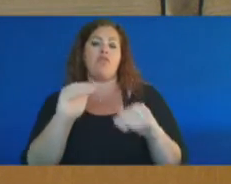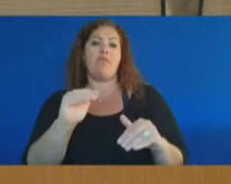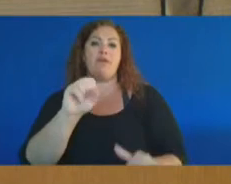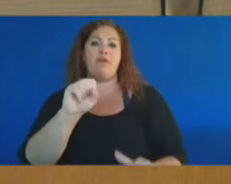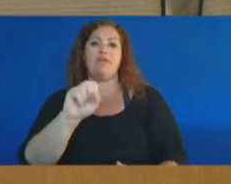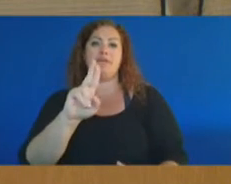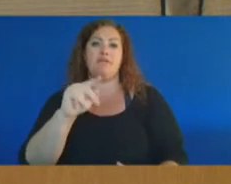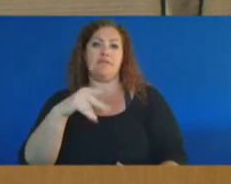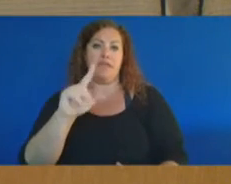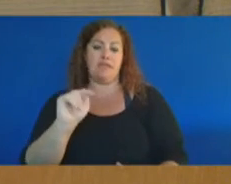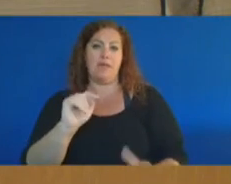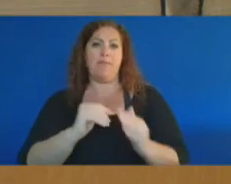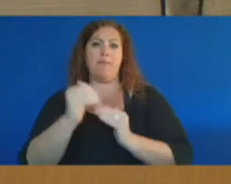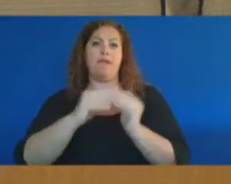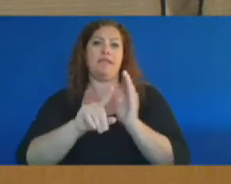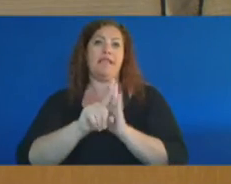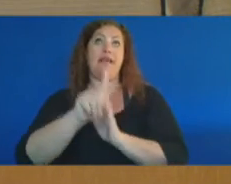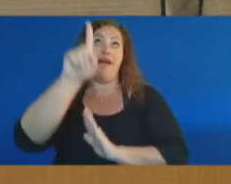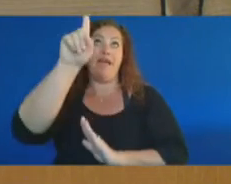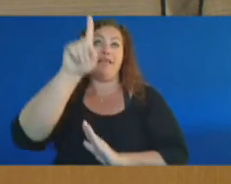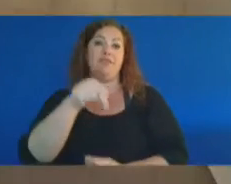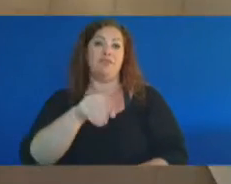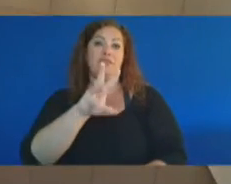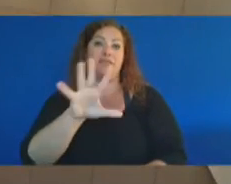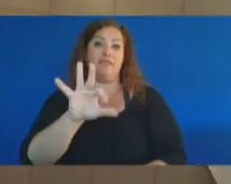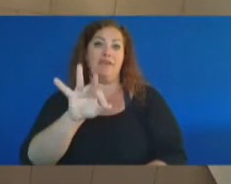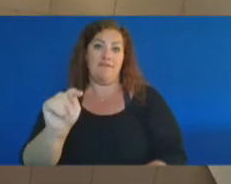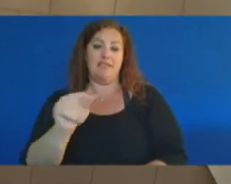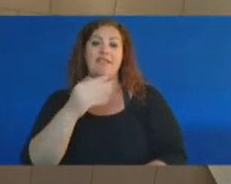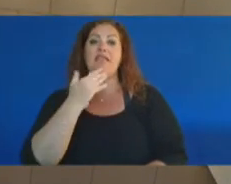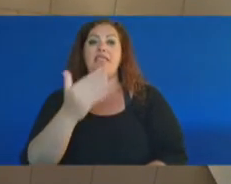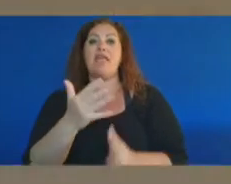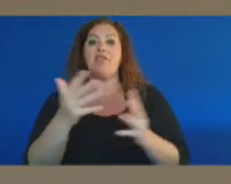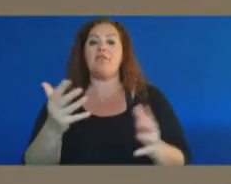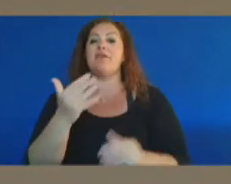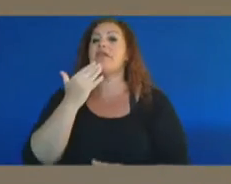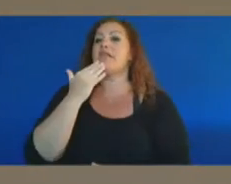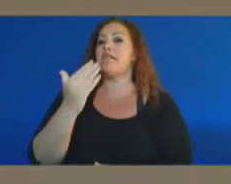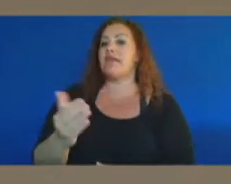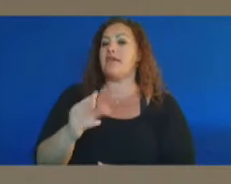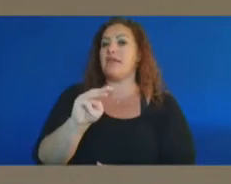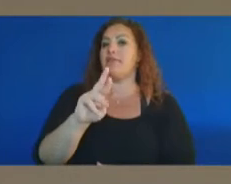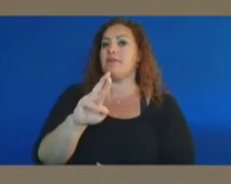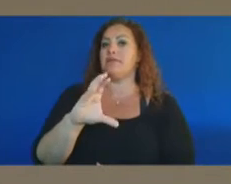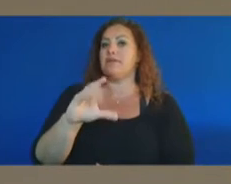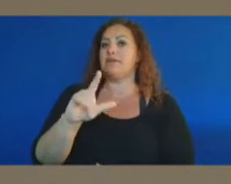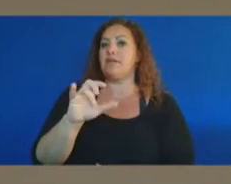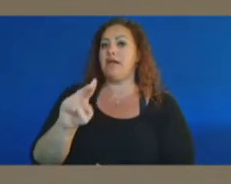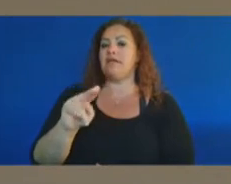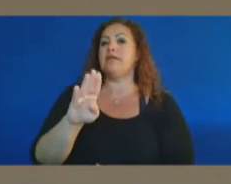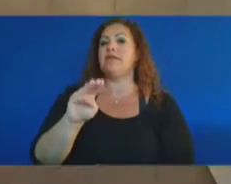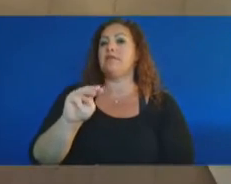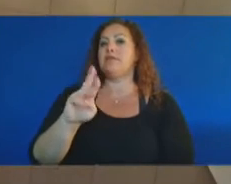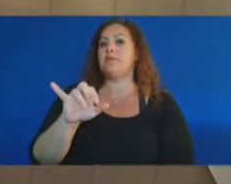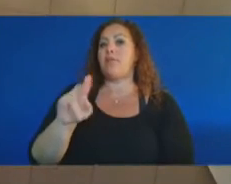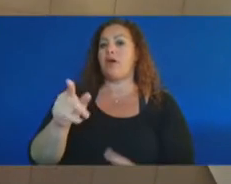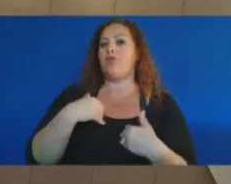to 65 ft in this area thank you very much thank you Mr Clon um Mr Brown you have two minute